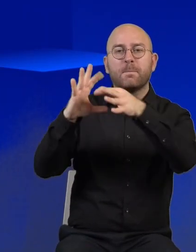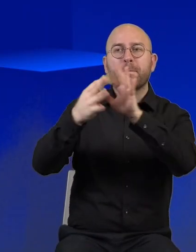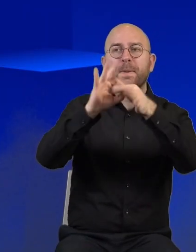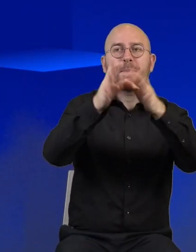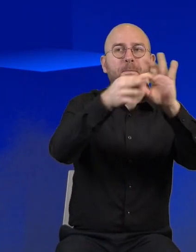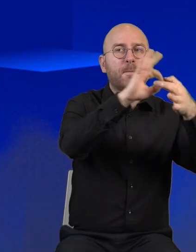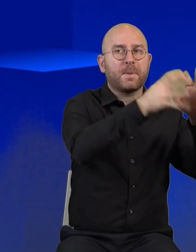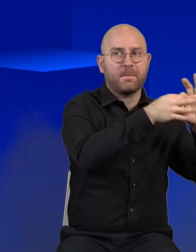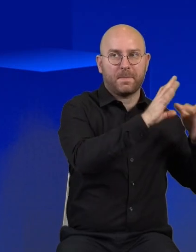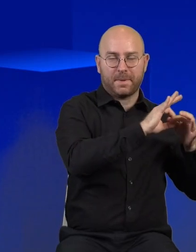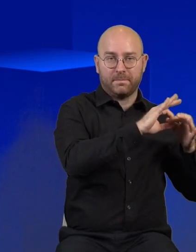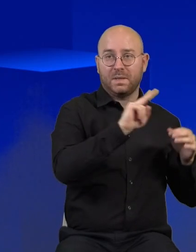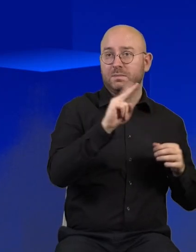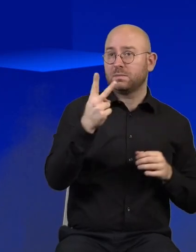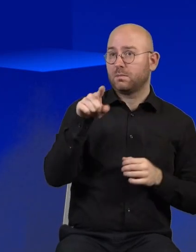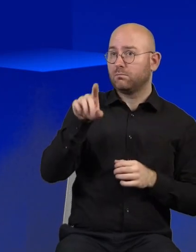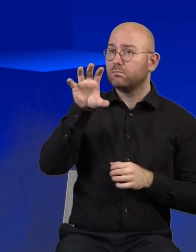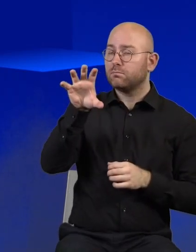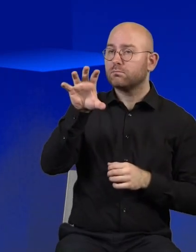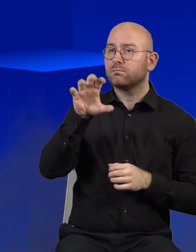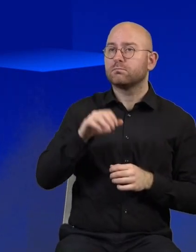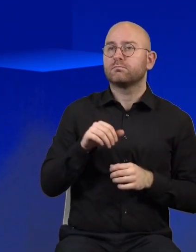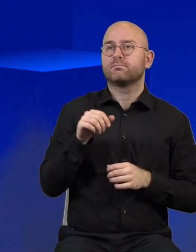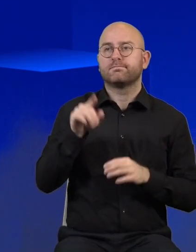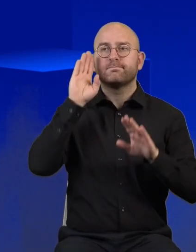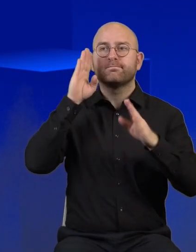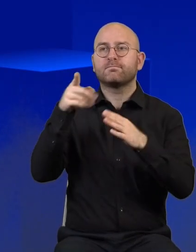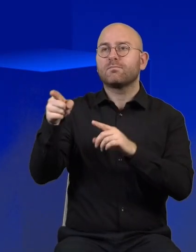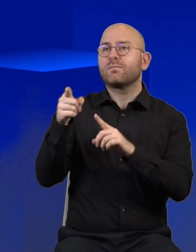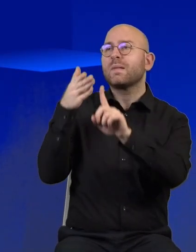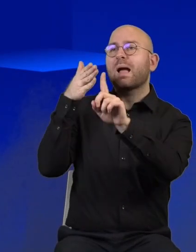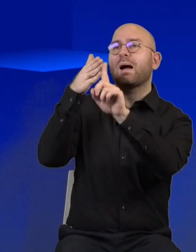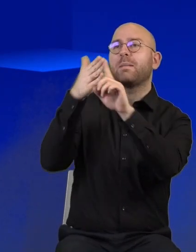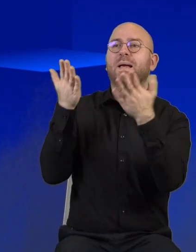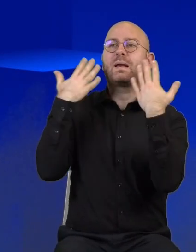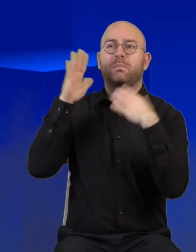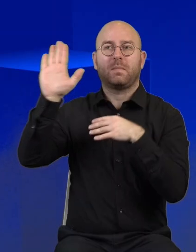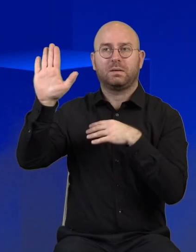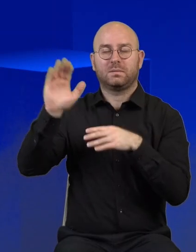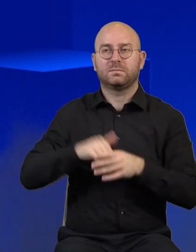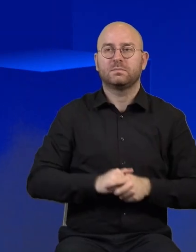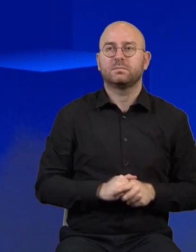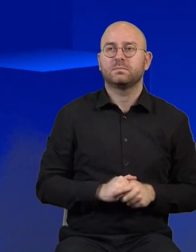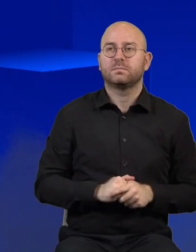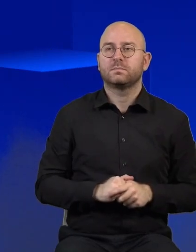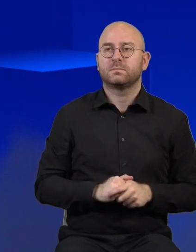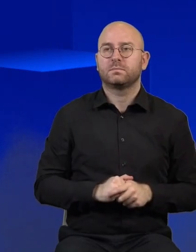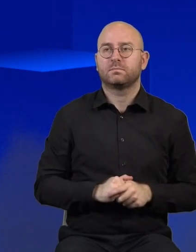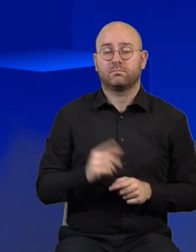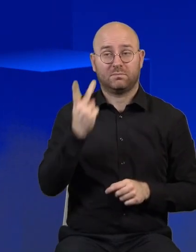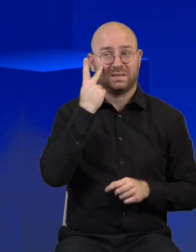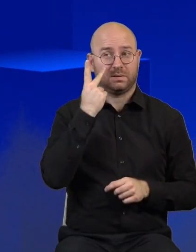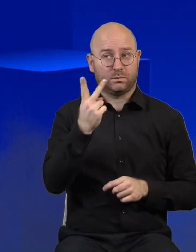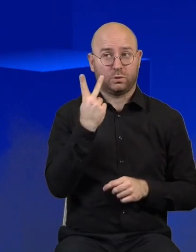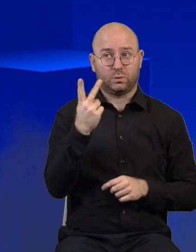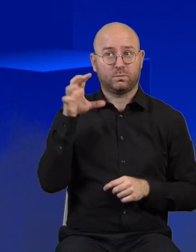the climate goals, climate objectives. So the connectivity-related challenges that we have